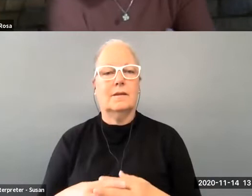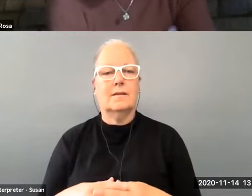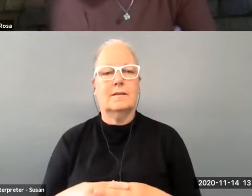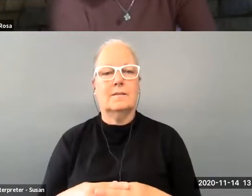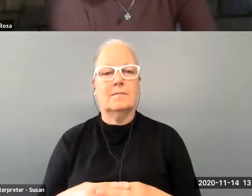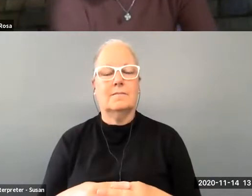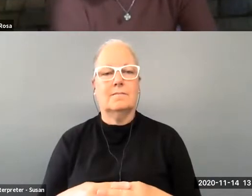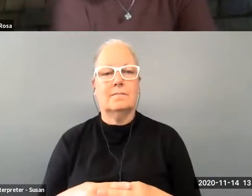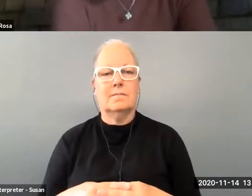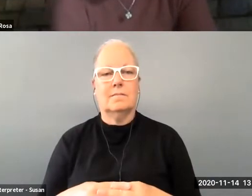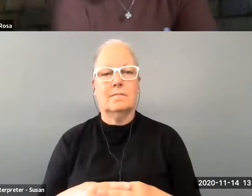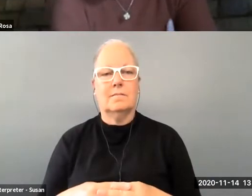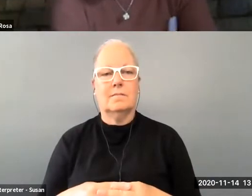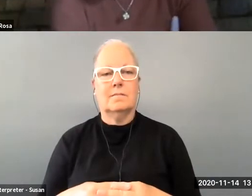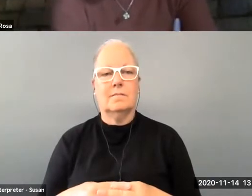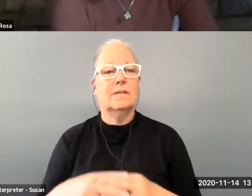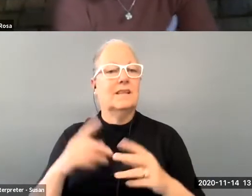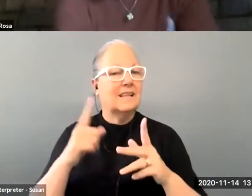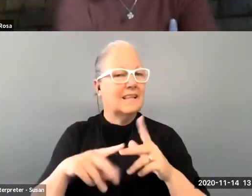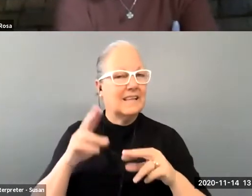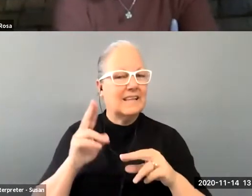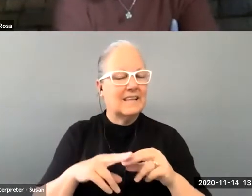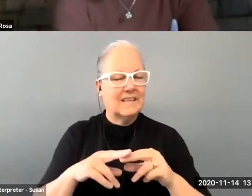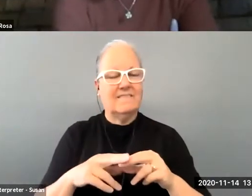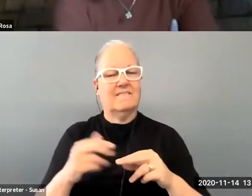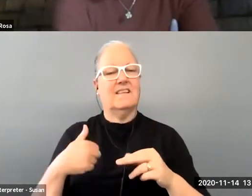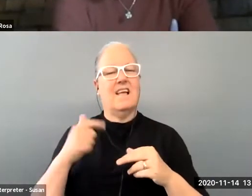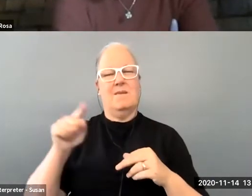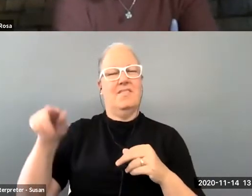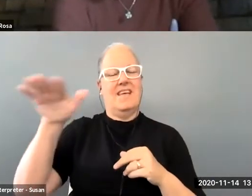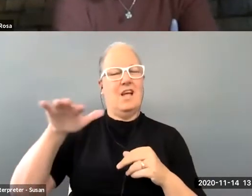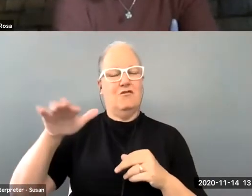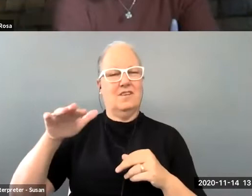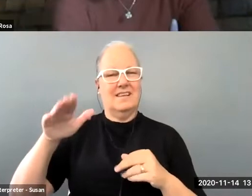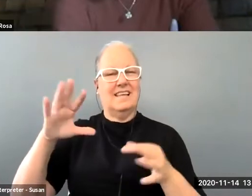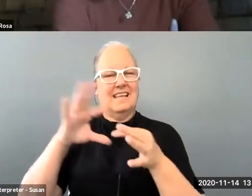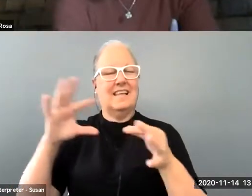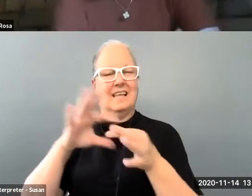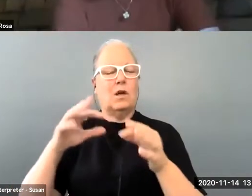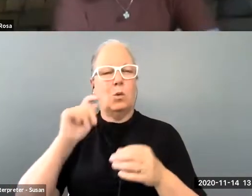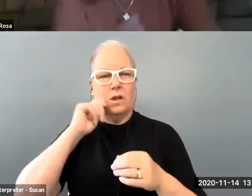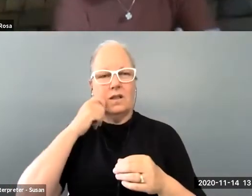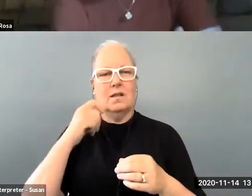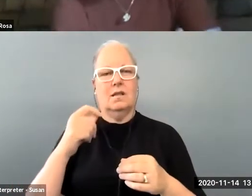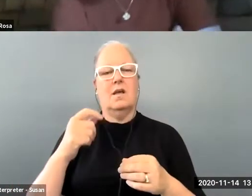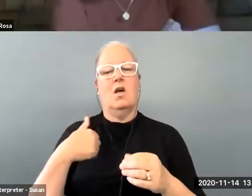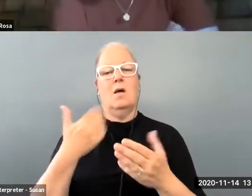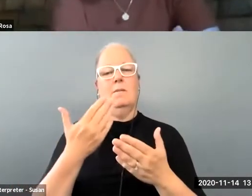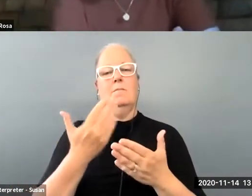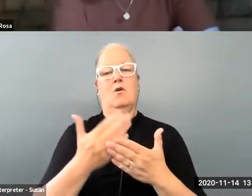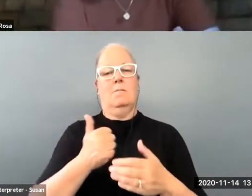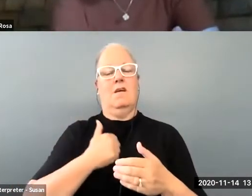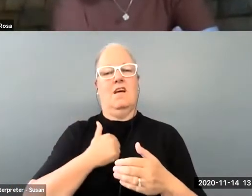quarantine. So if it does that, it will do that occasionally because I'm on my hotspot at the moment.